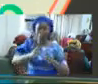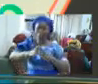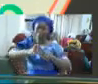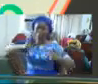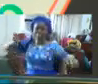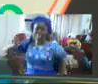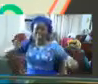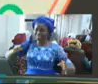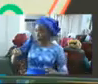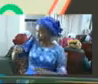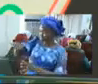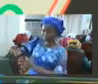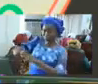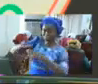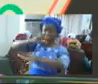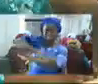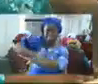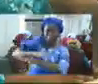wife. I say, ah, la lie.